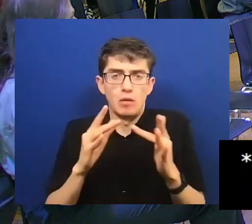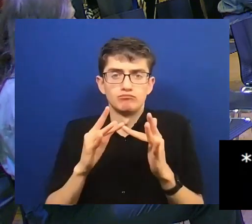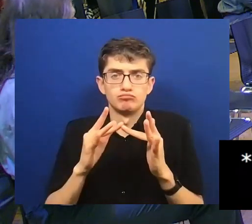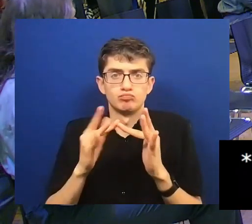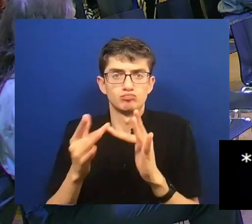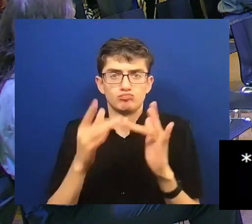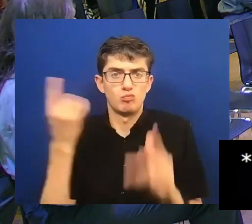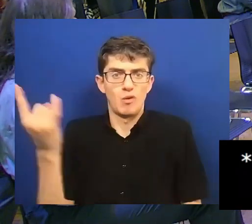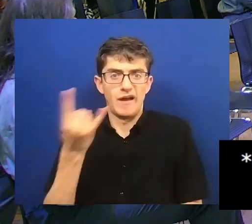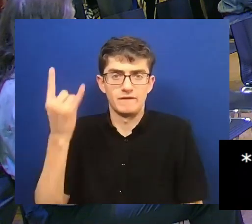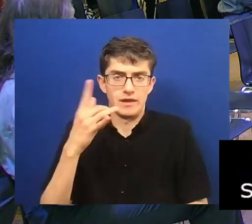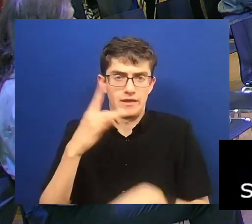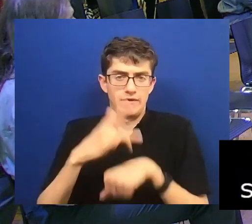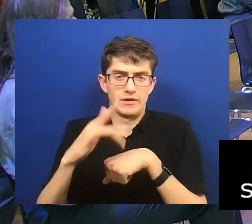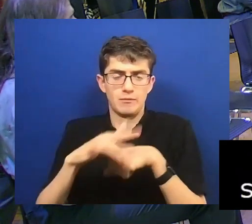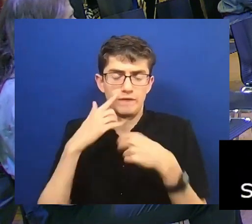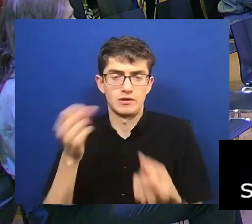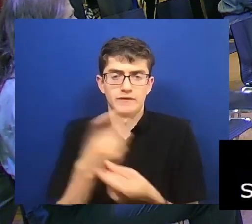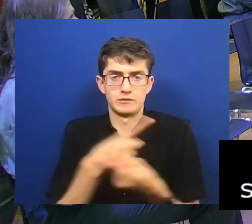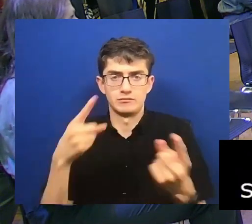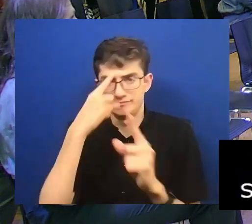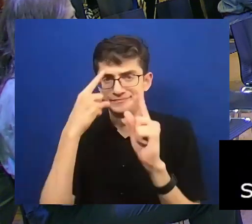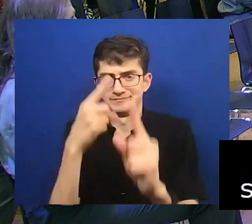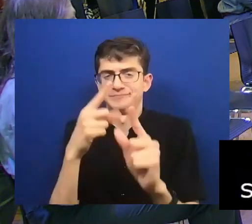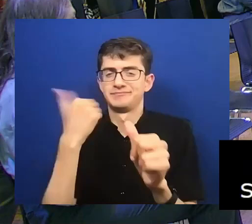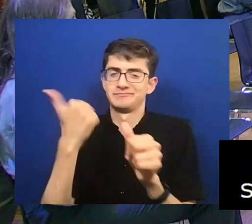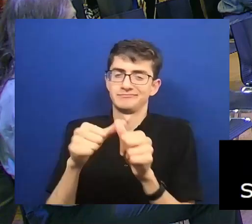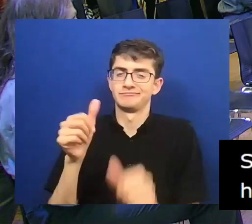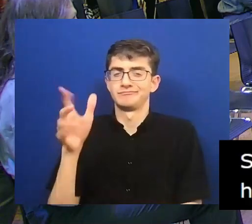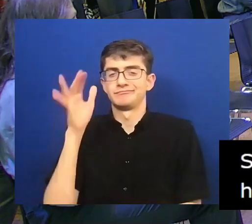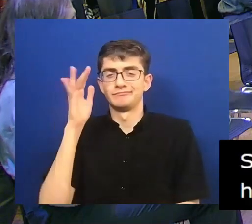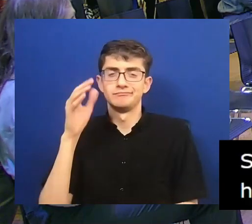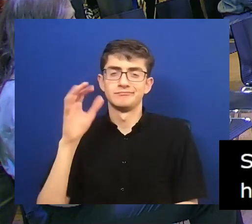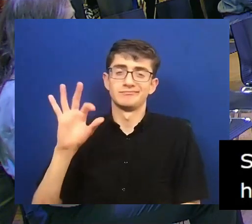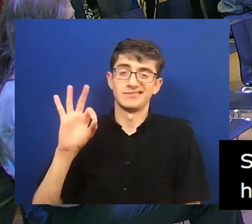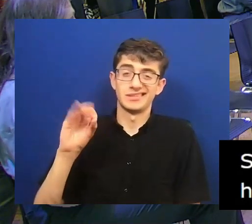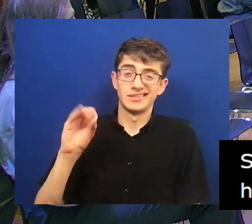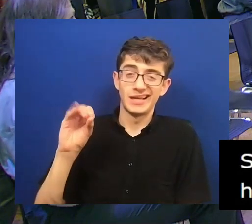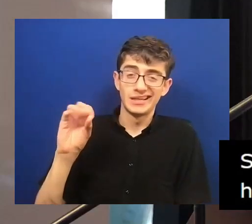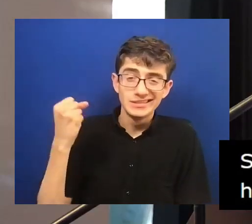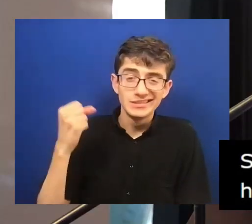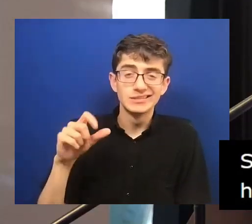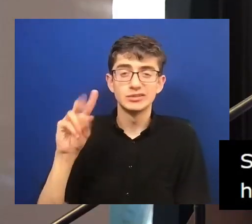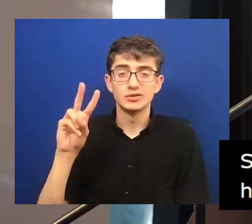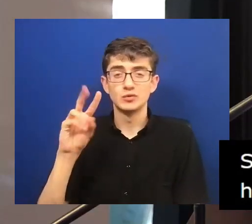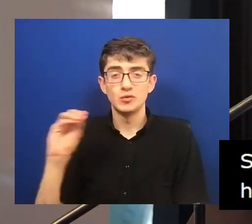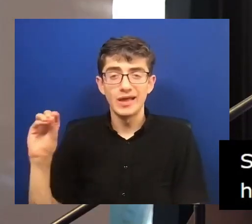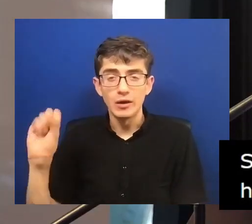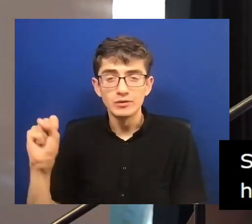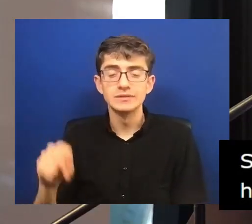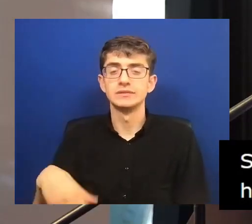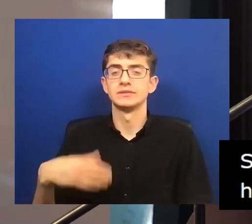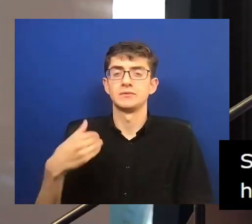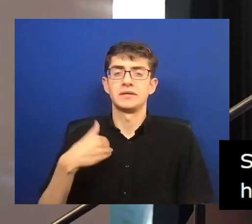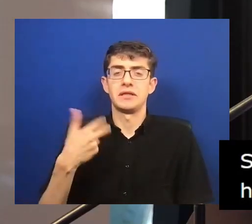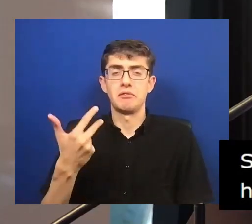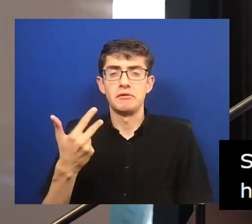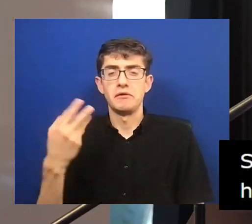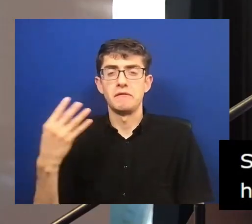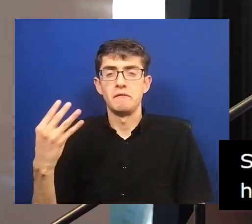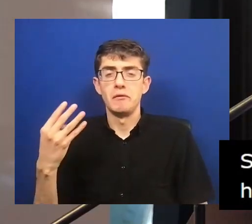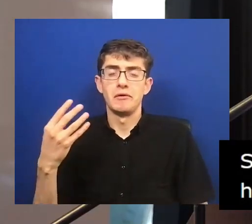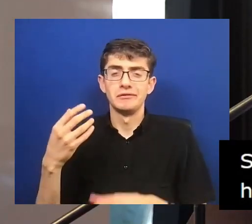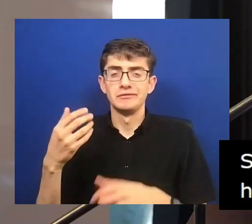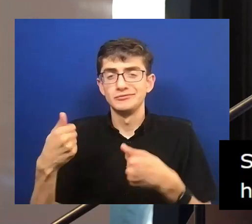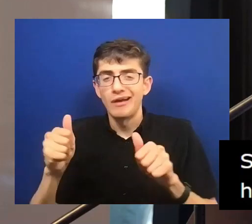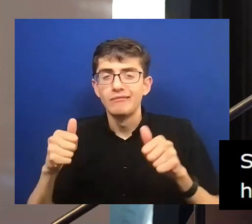I remember we used to try to do it, you know, in the 90s, 2000s, and we had three or four false starts, and we still don't have